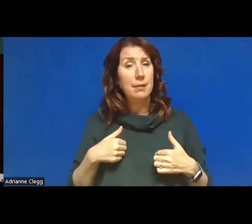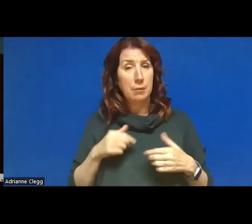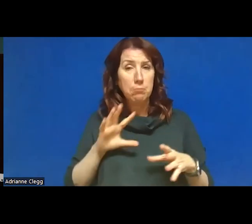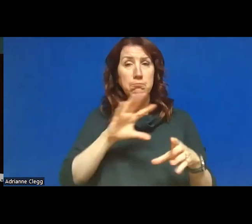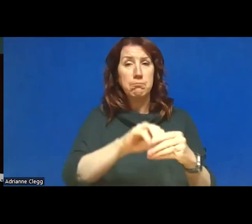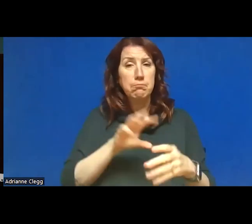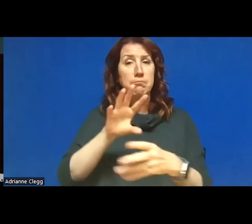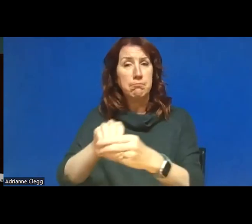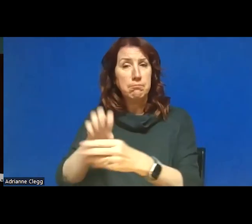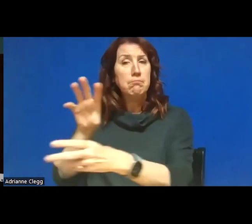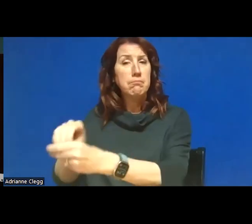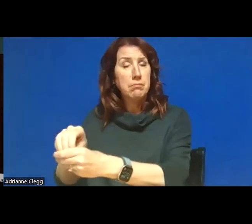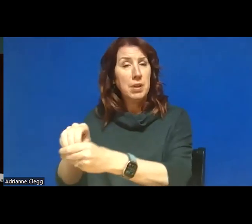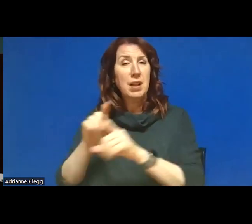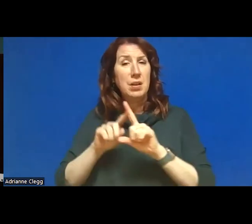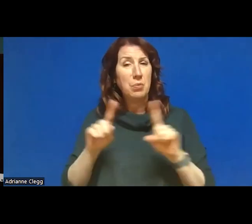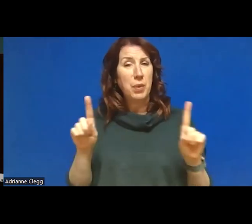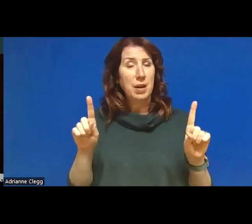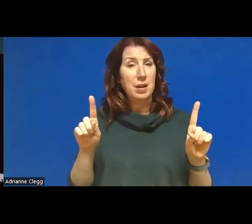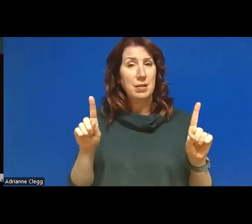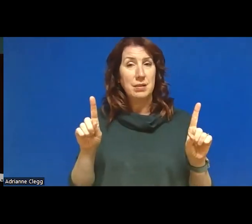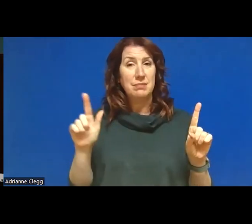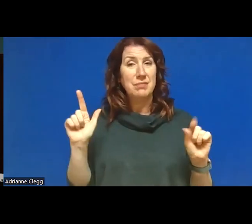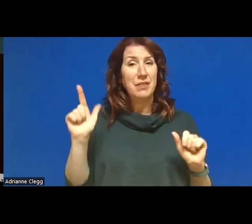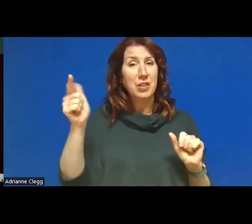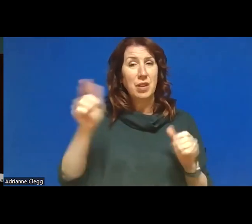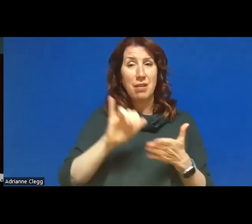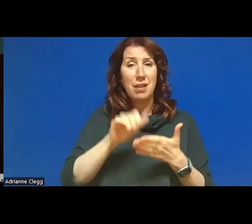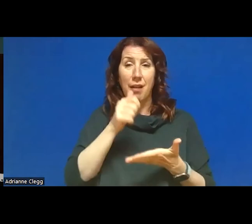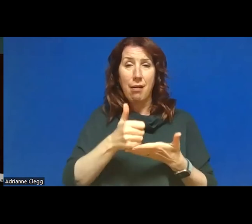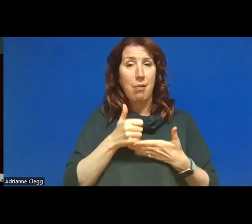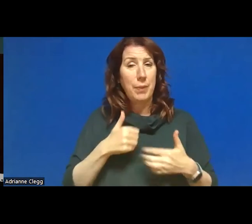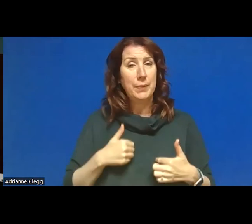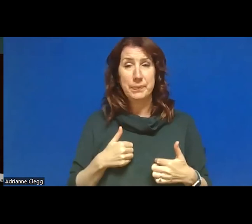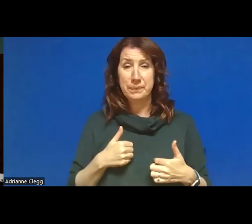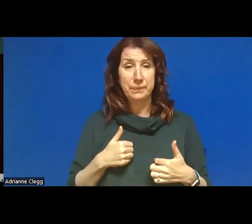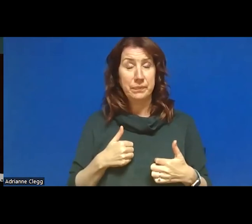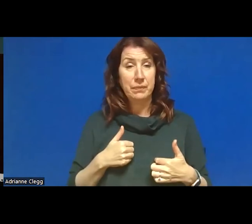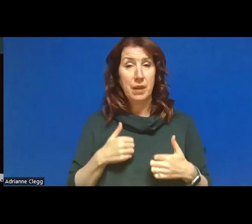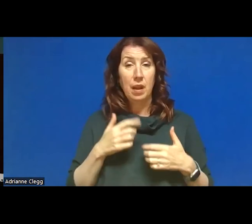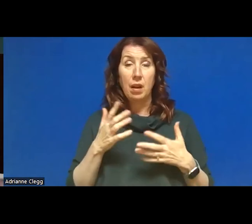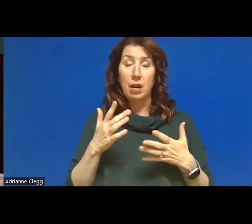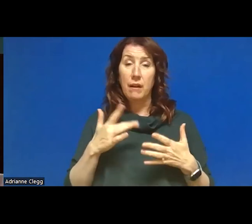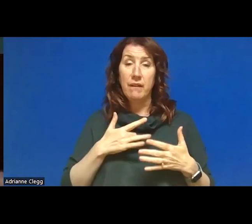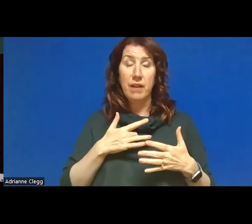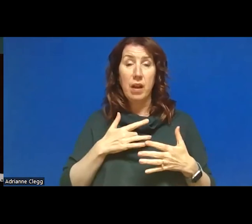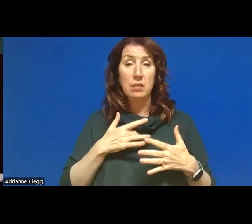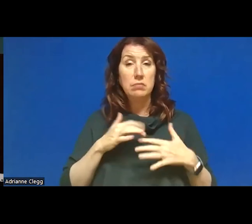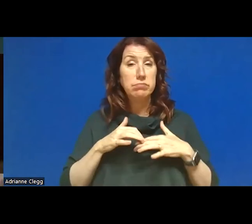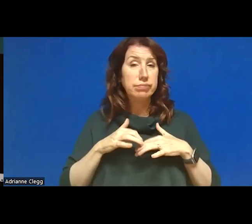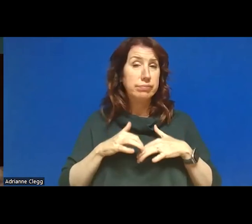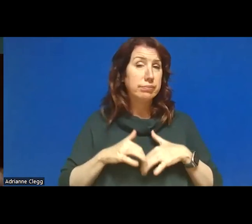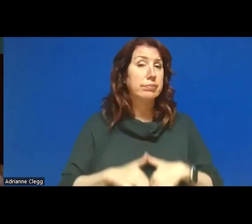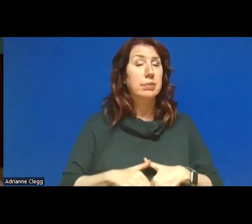But after a while, that stopped being able to save me. And I started crumbling, because when you pull